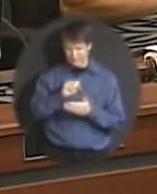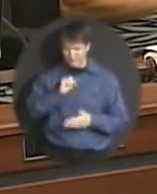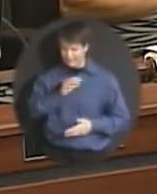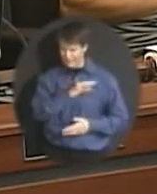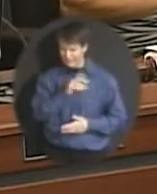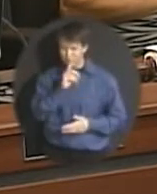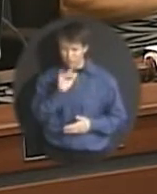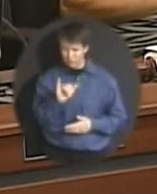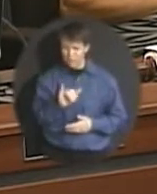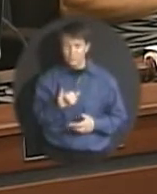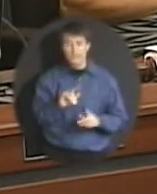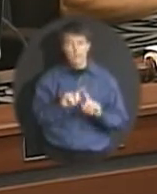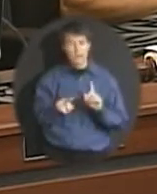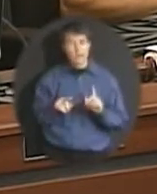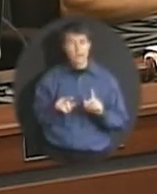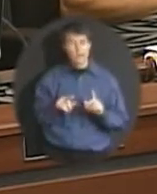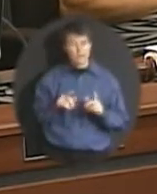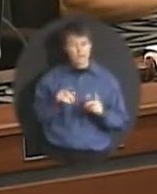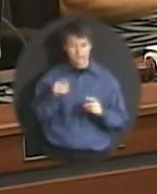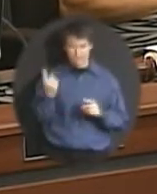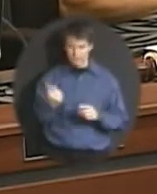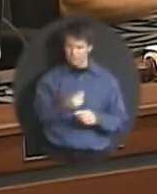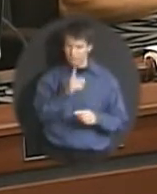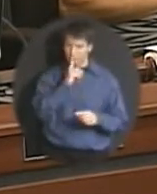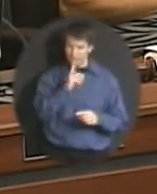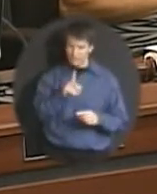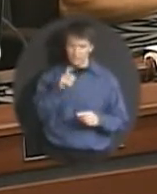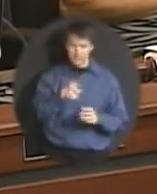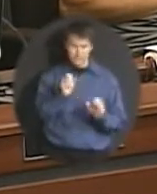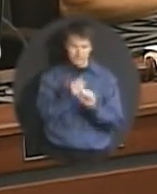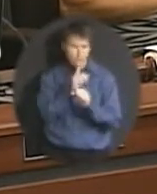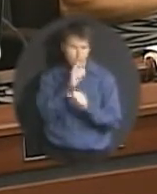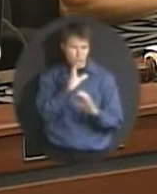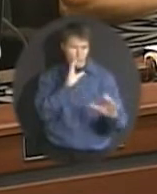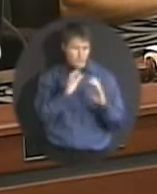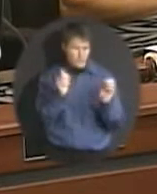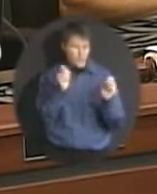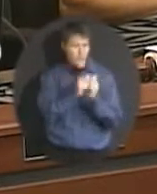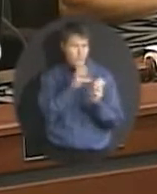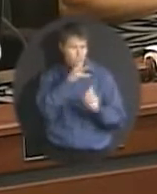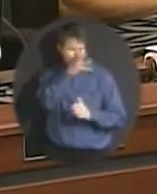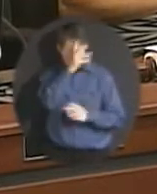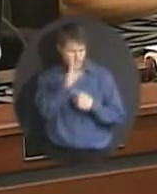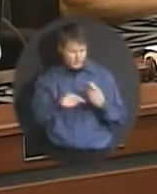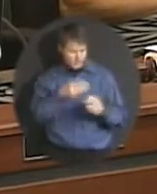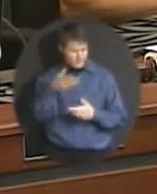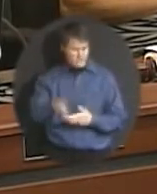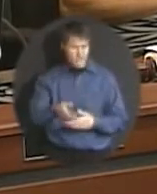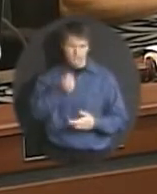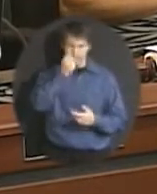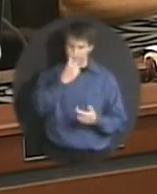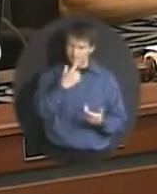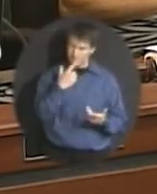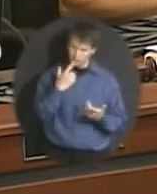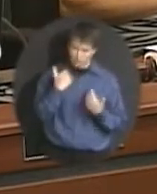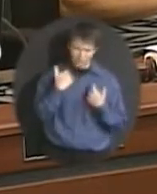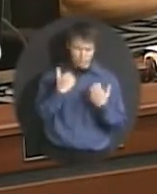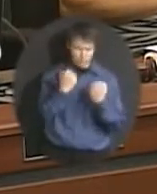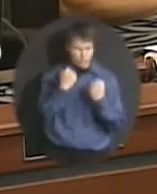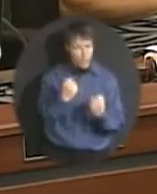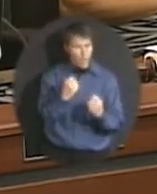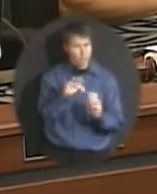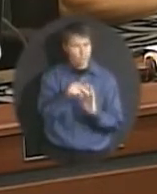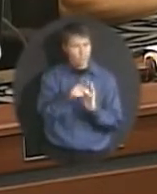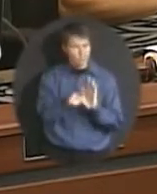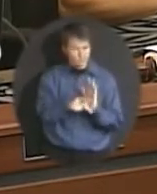just one of those pieces that somehow we need to make sure that we communicate this to our parents, that there's a sound policy in place, and